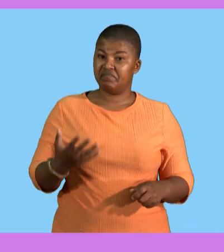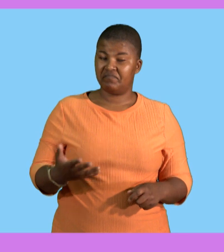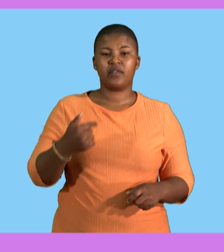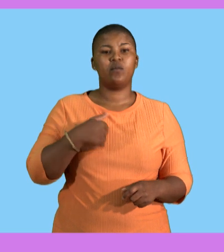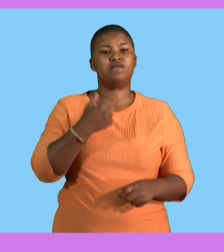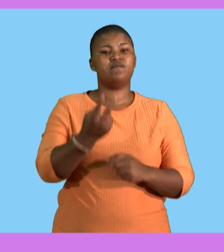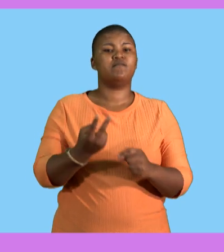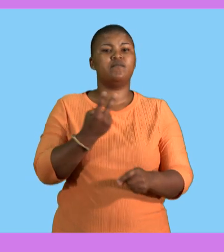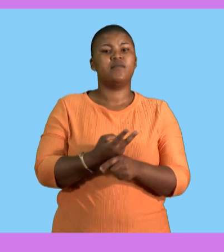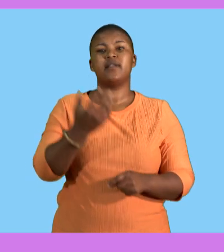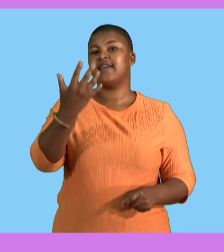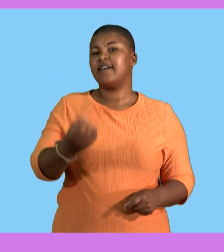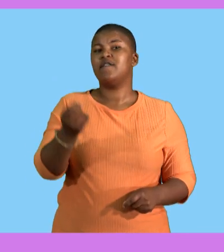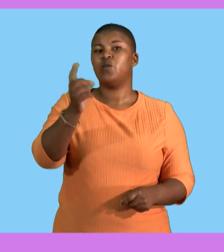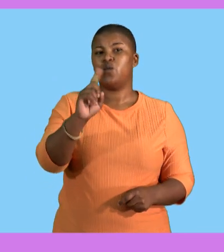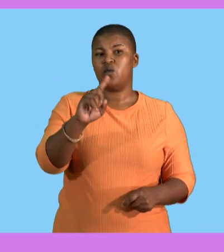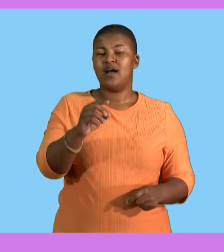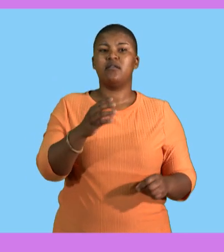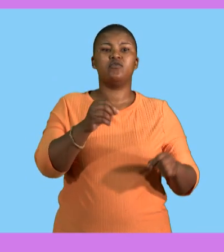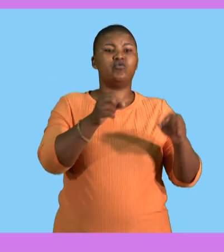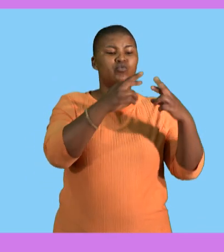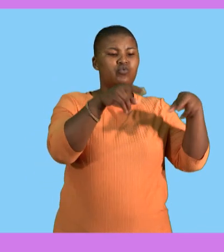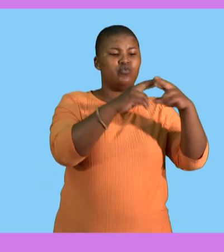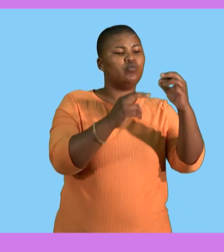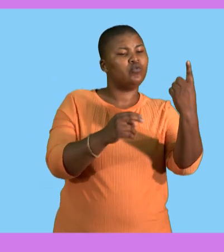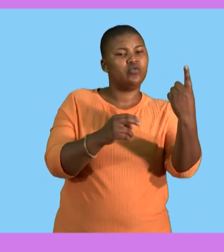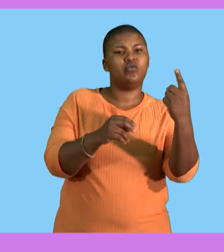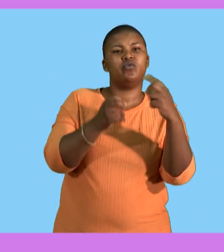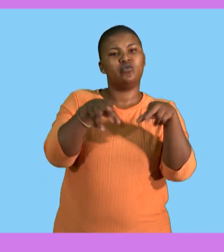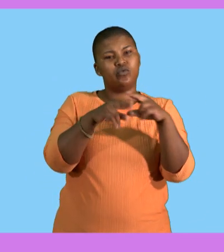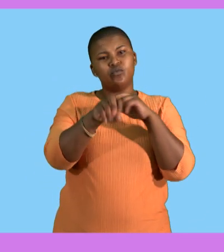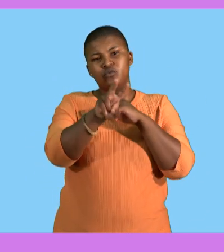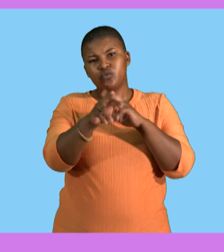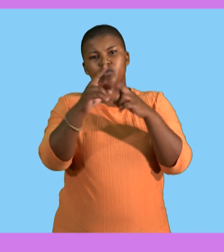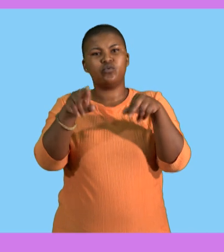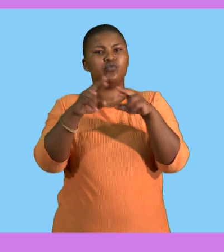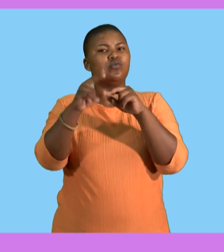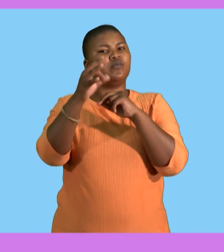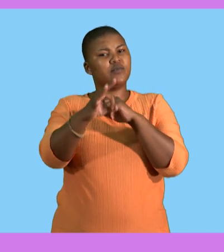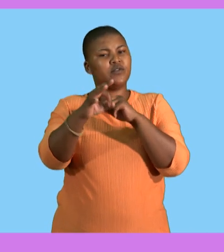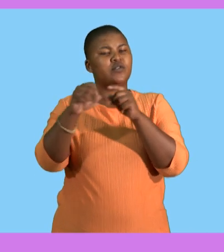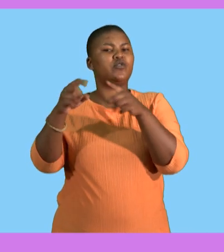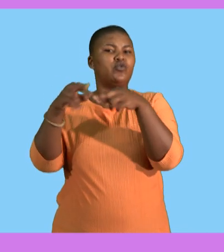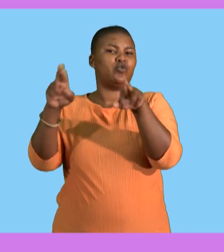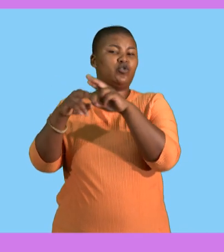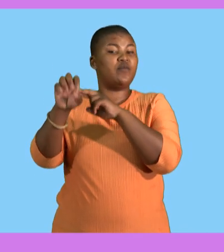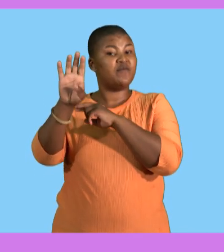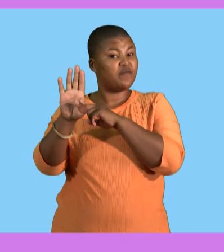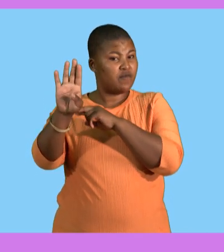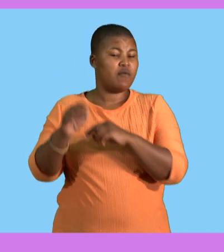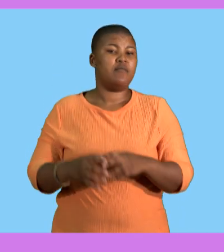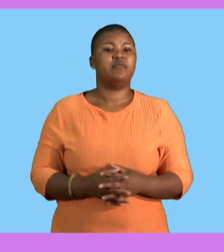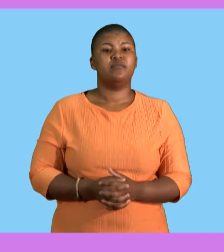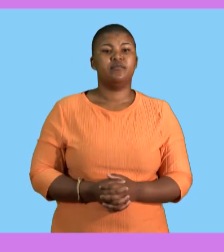Then we have a stable here, another stable, another one, and the